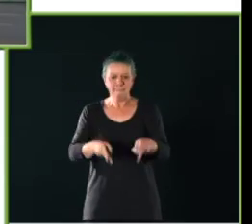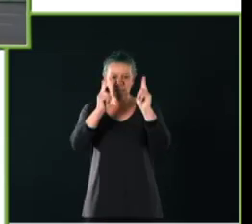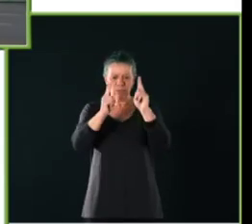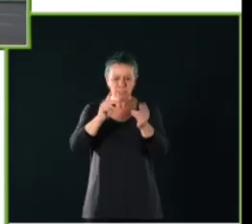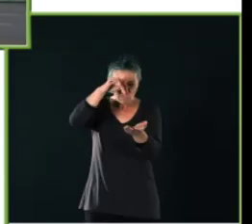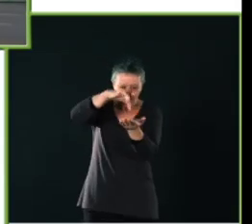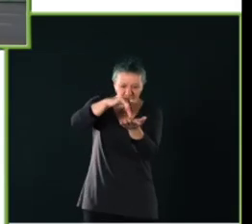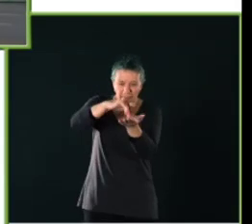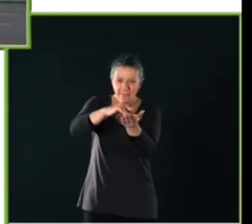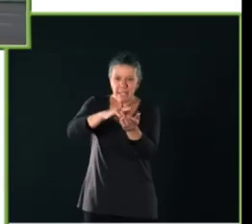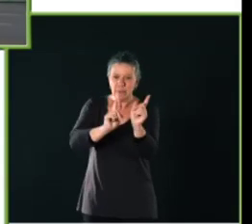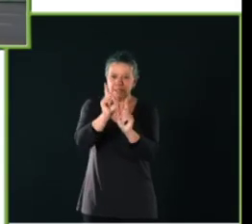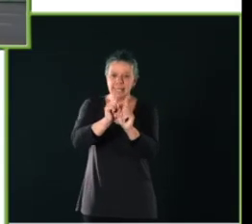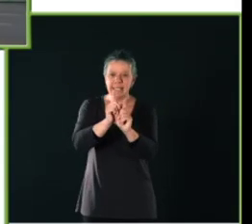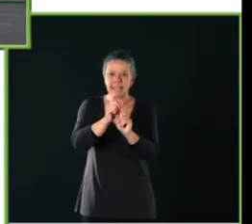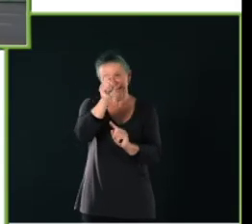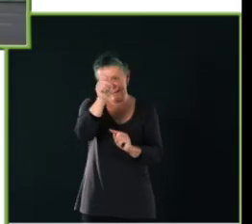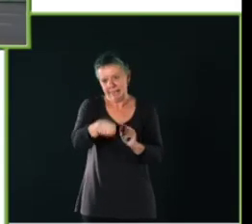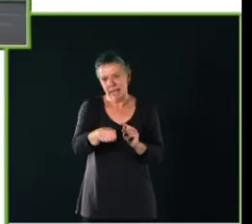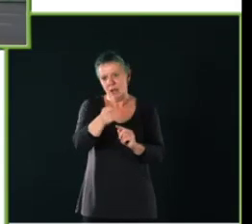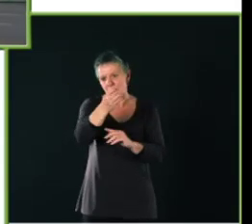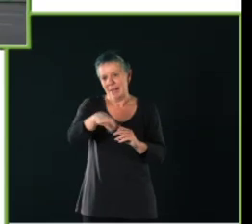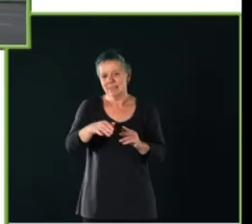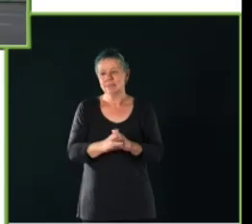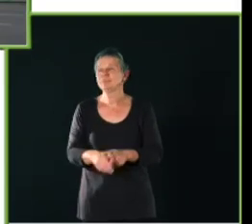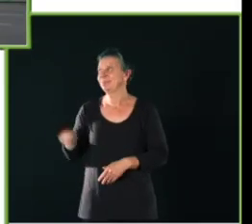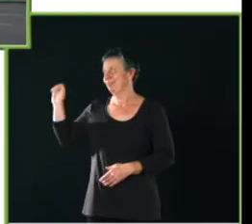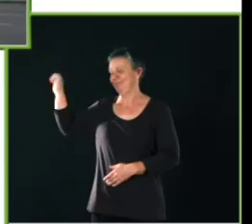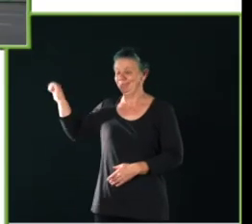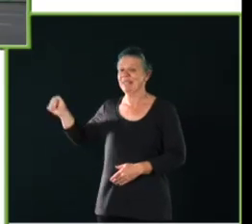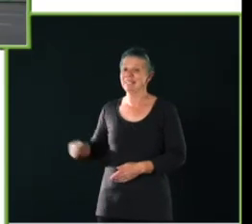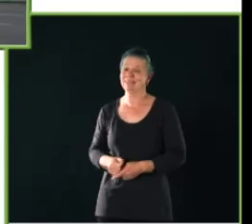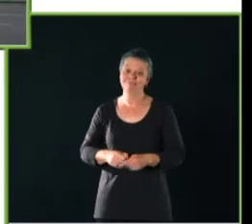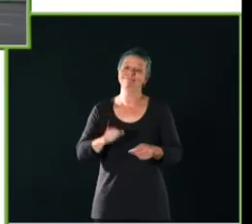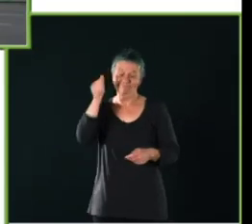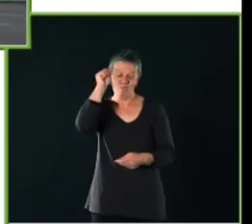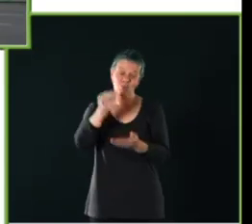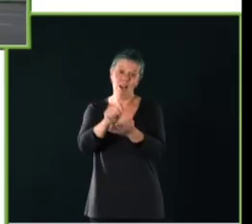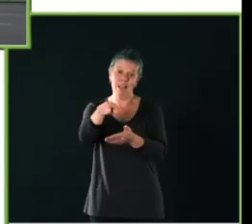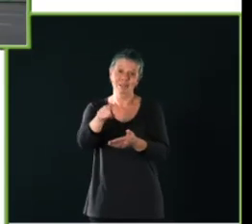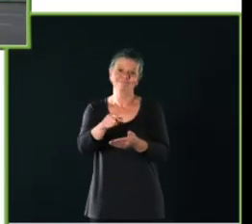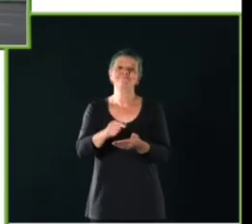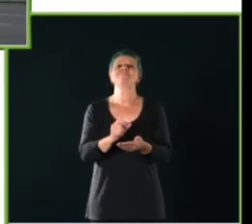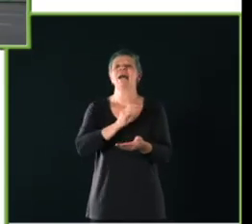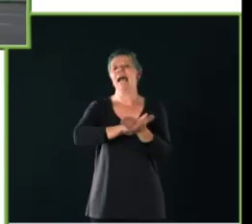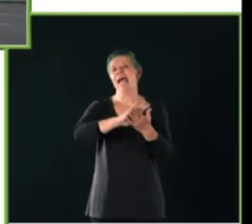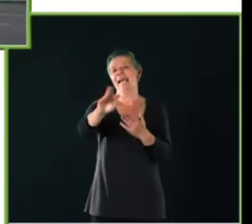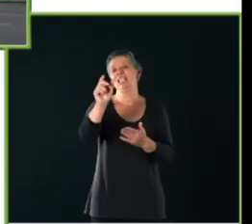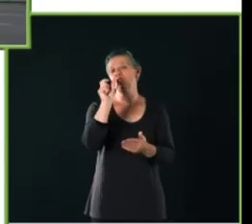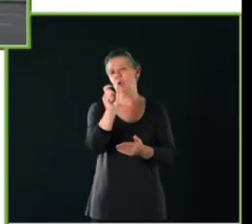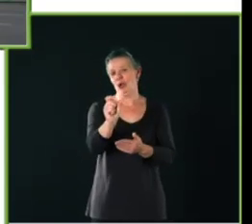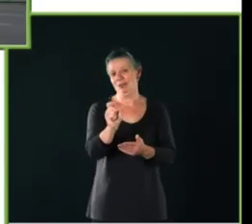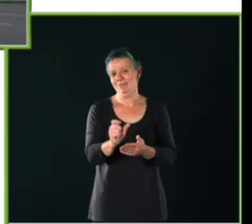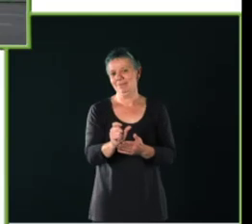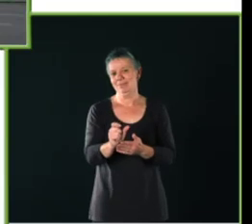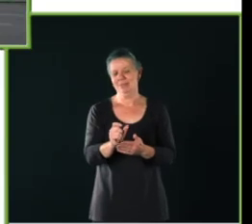basin. You guessed it, the H word. Our community is so divided over this issue. I'm no longer sure whether